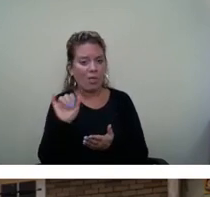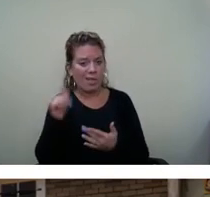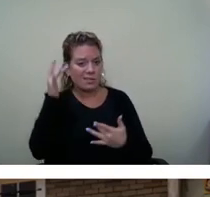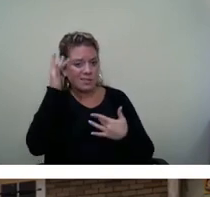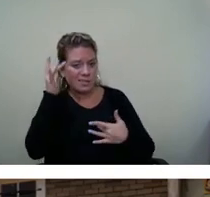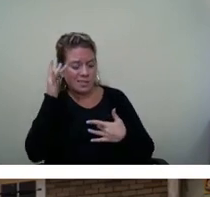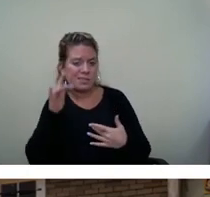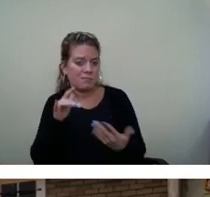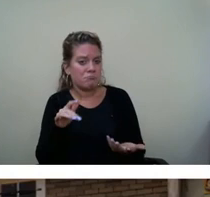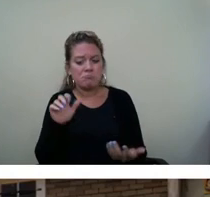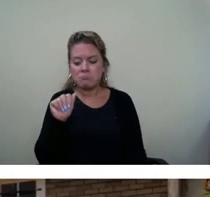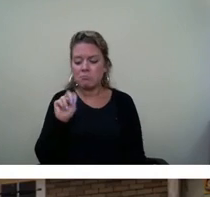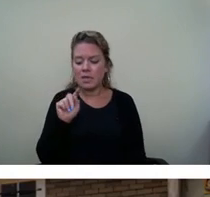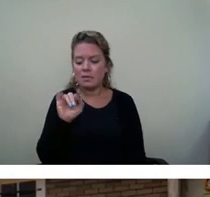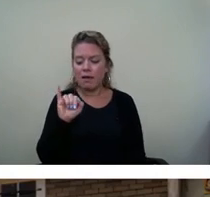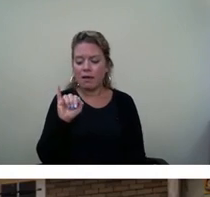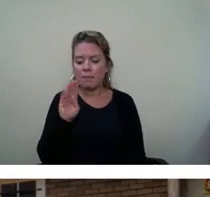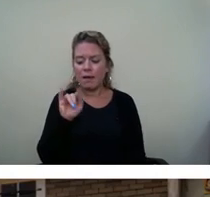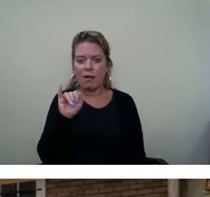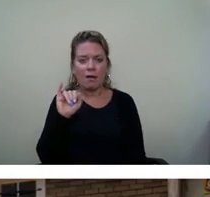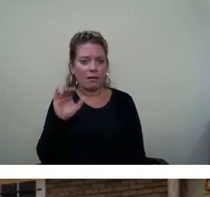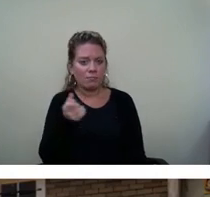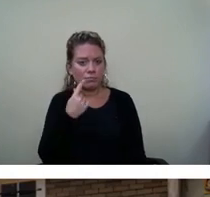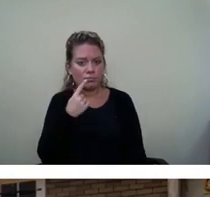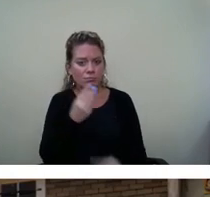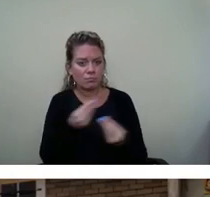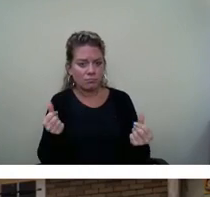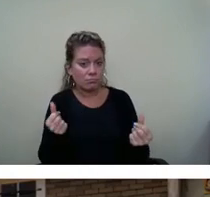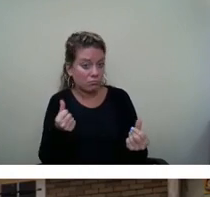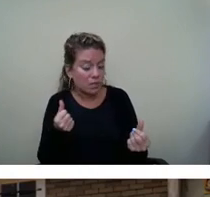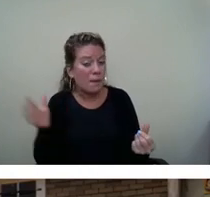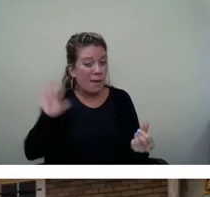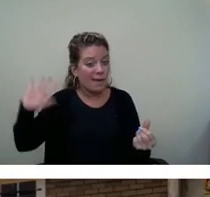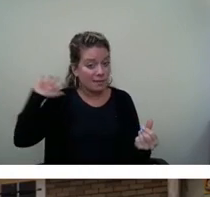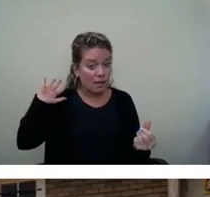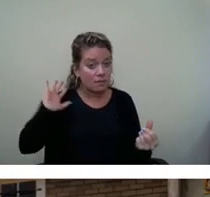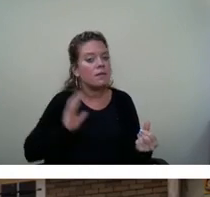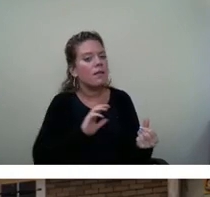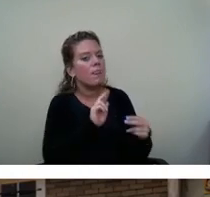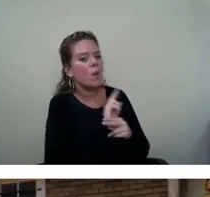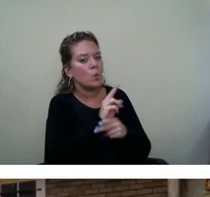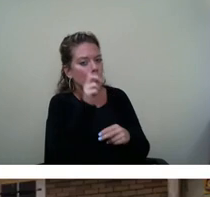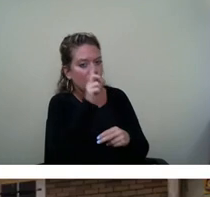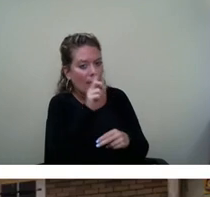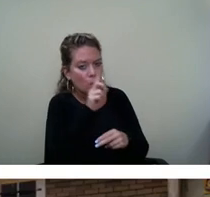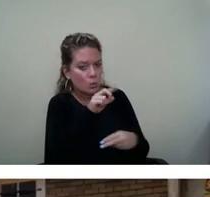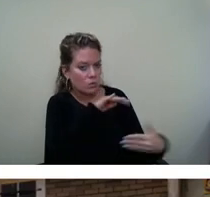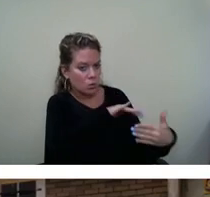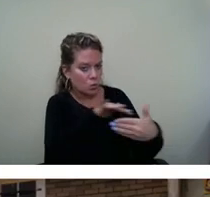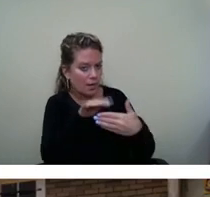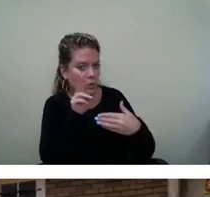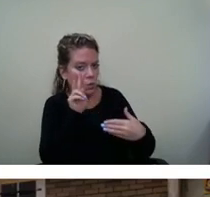of course, it was probably known at the time in mouse studies what the progression of syphilis